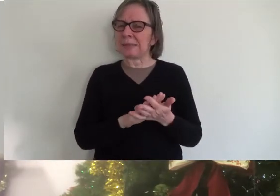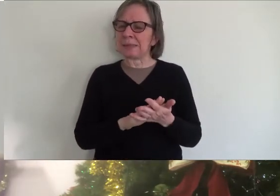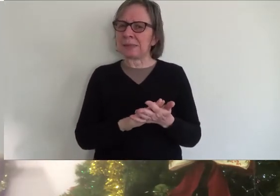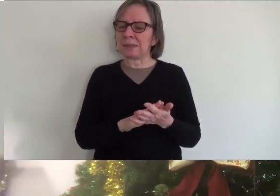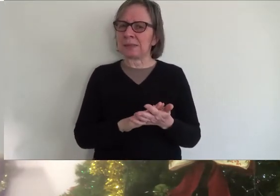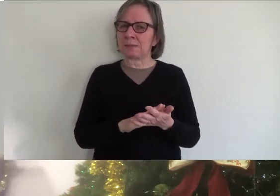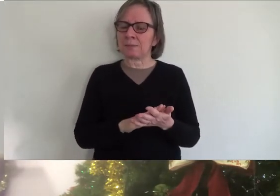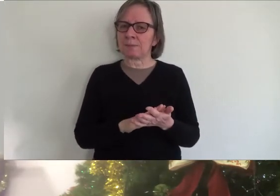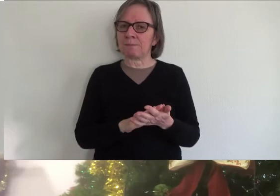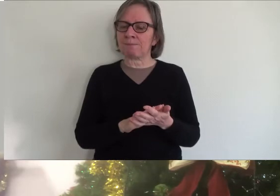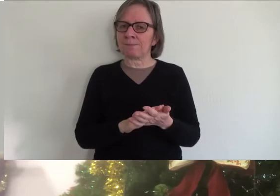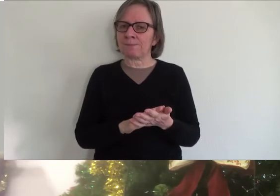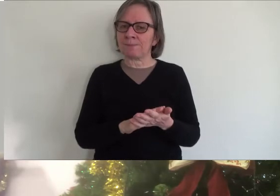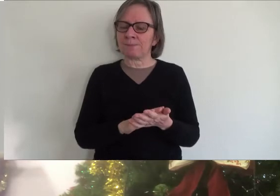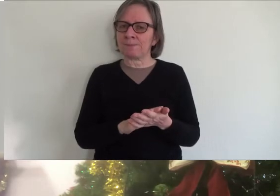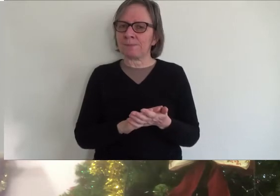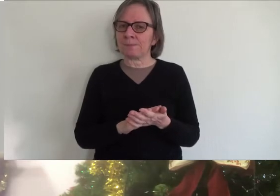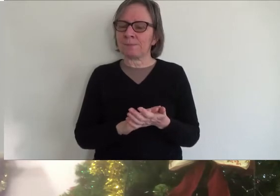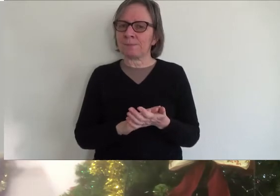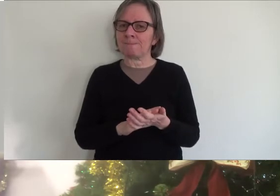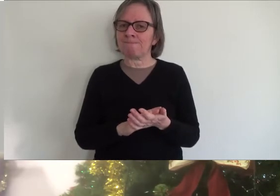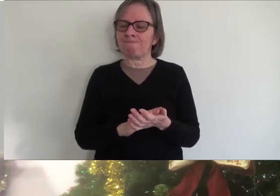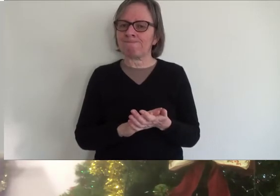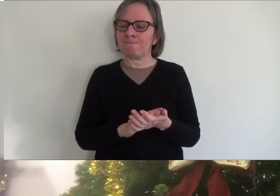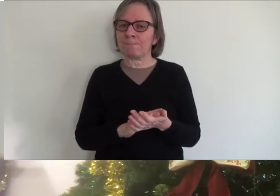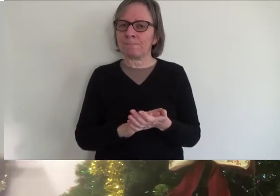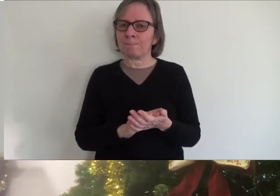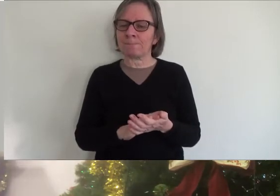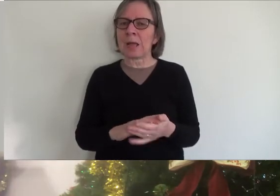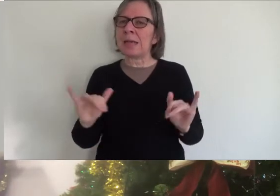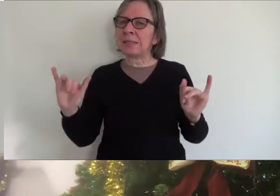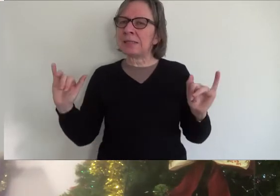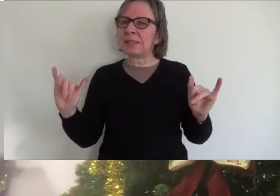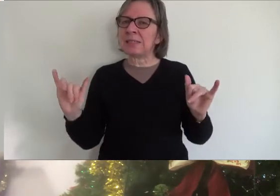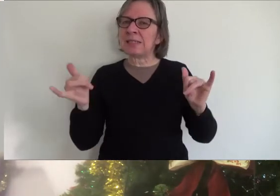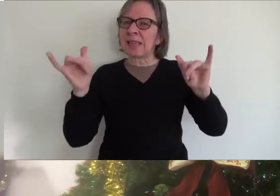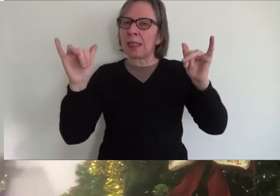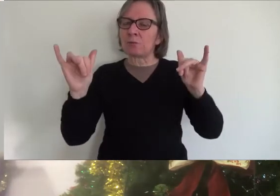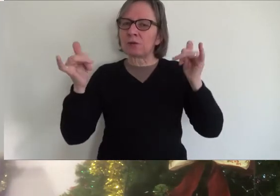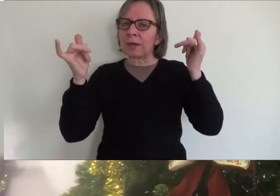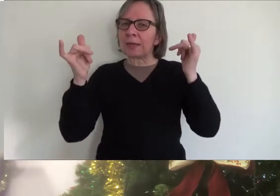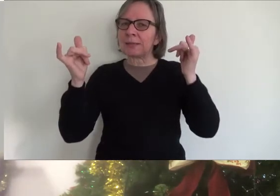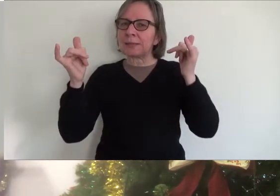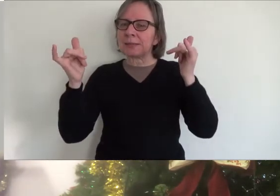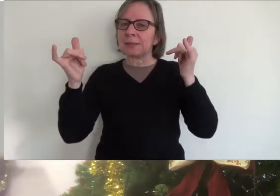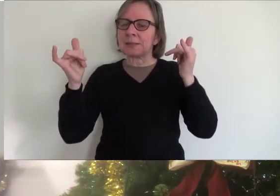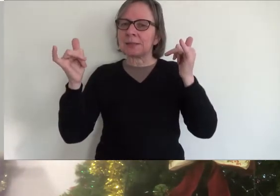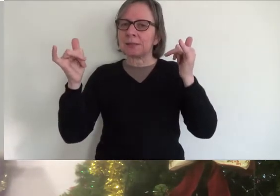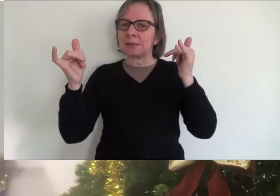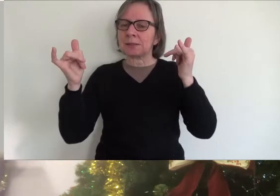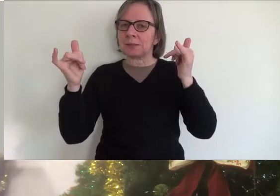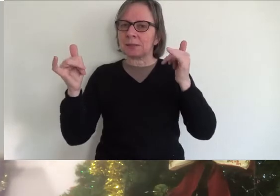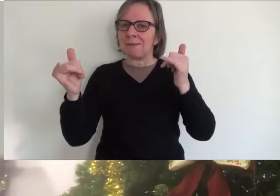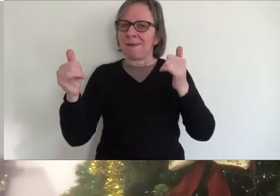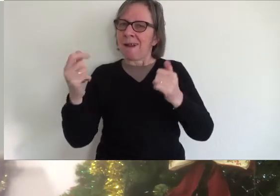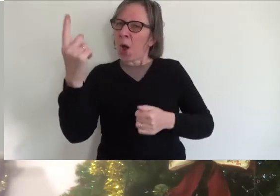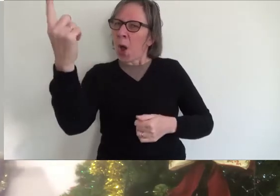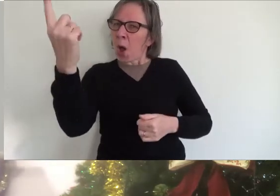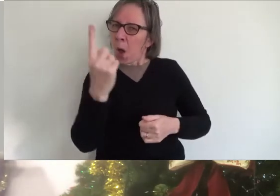is, in the Christian world, it is a feast day that celebrates the revelation, or theophany, of